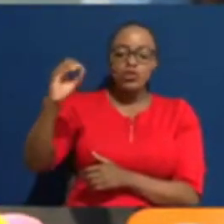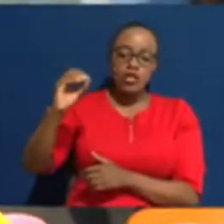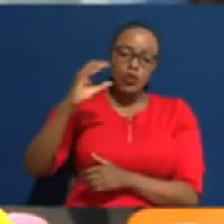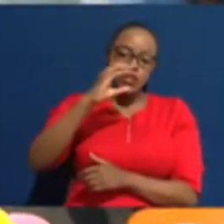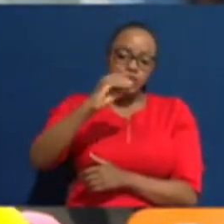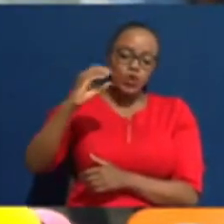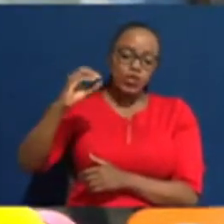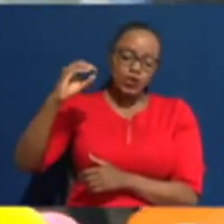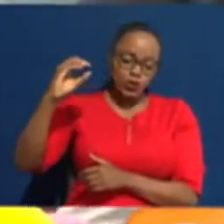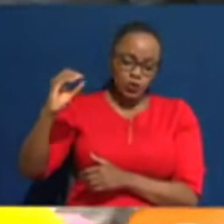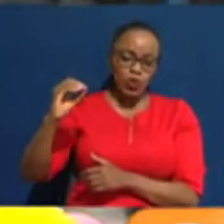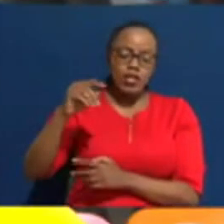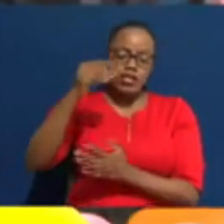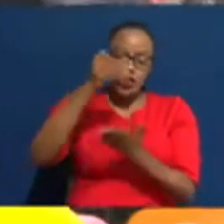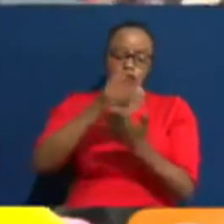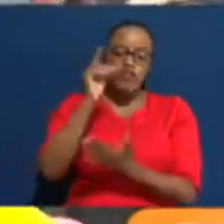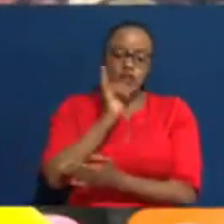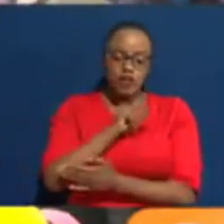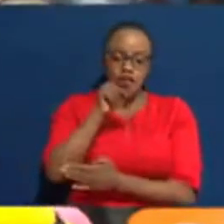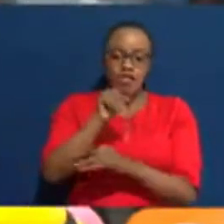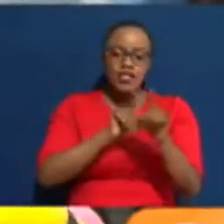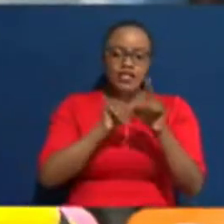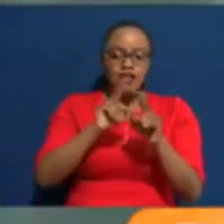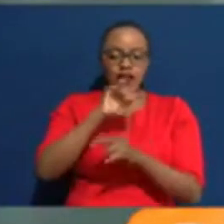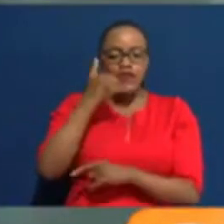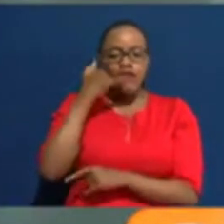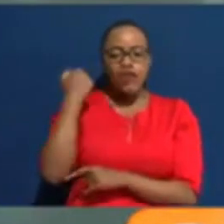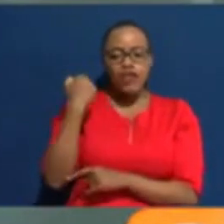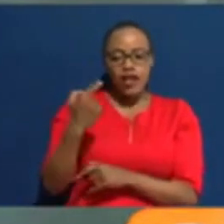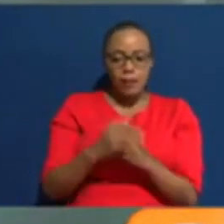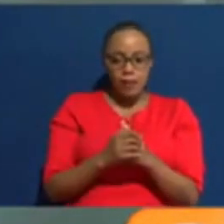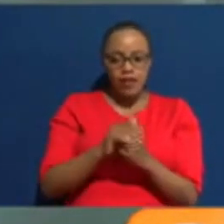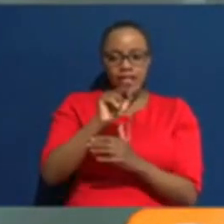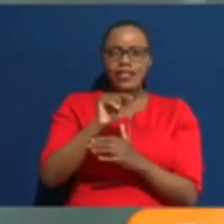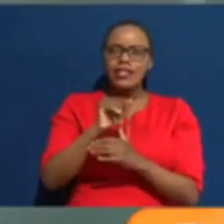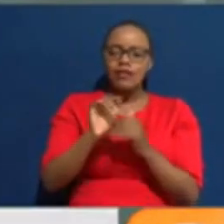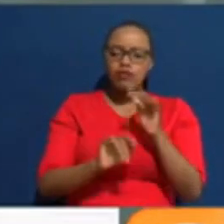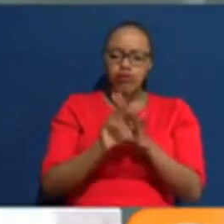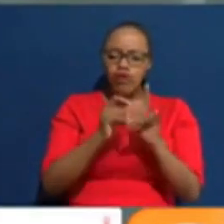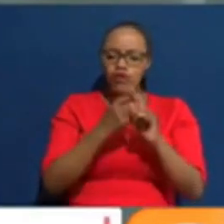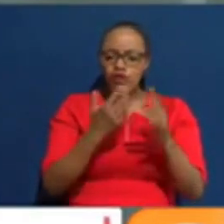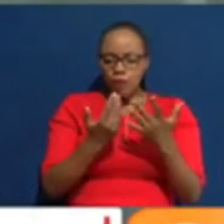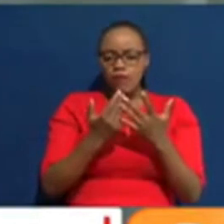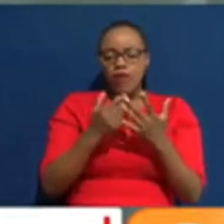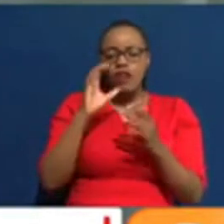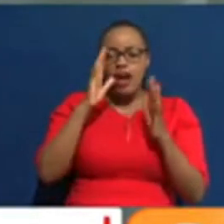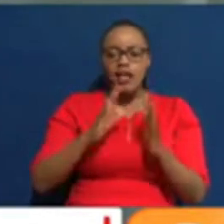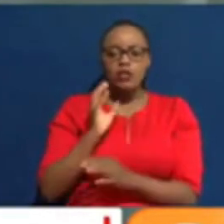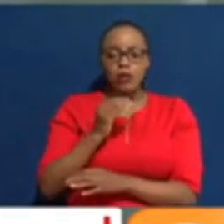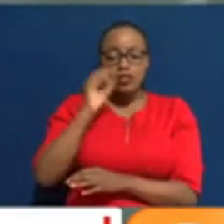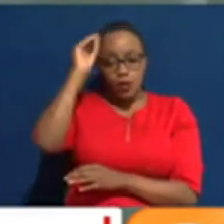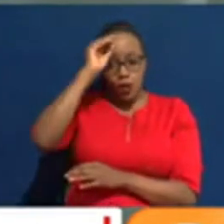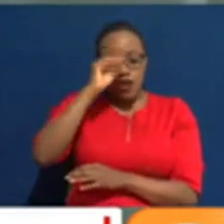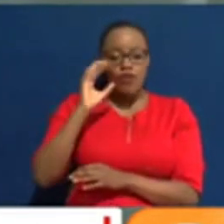0722-000-000. And he was able to confirm that it is the Safaricom number. The proposition came about from insights from our customers. So